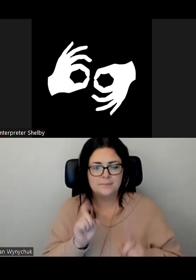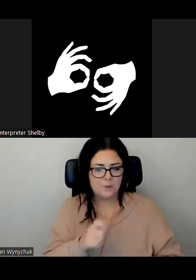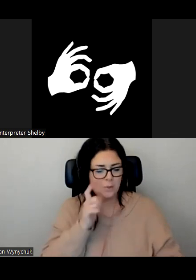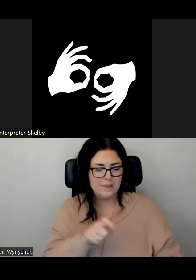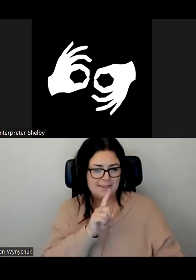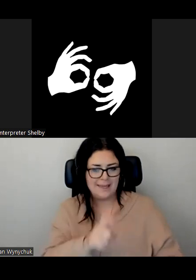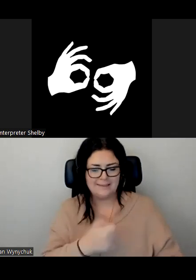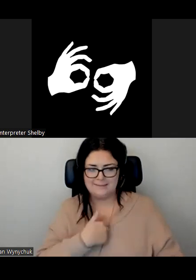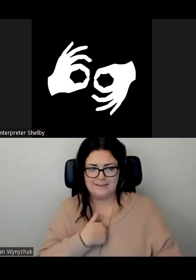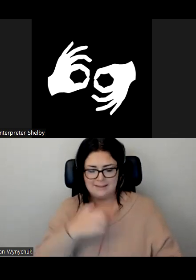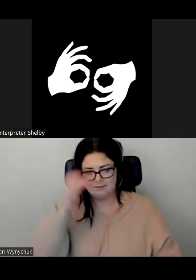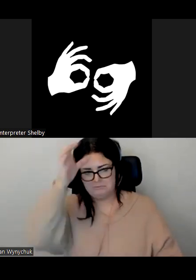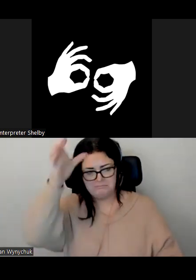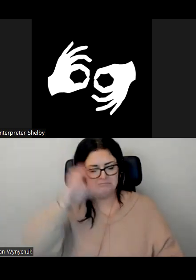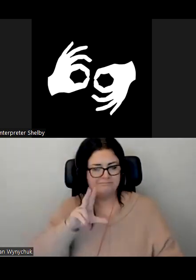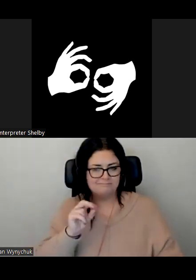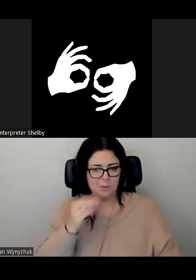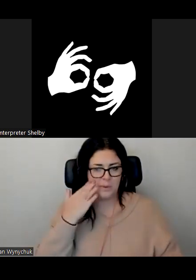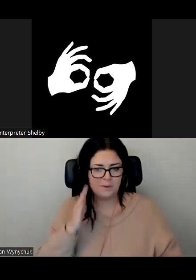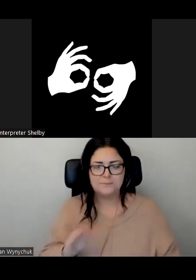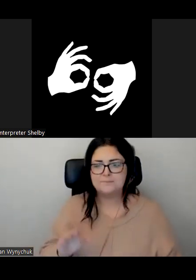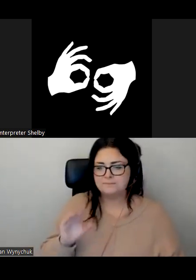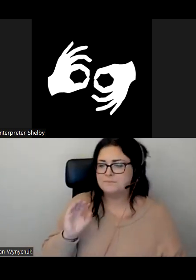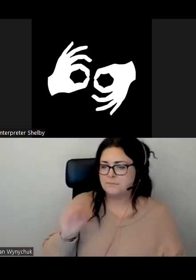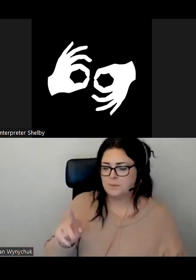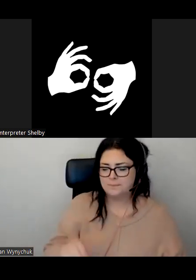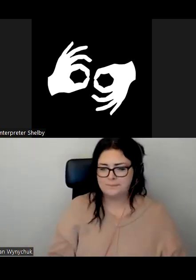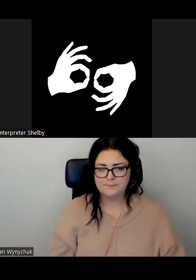because I'm not familiar with bankruptcy. Okay.